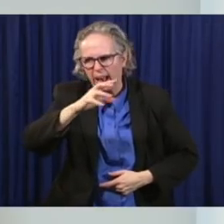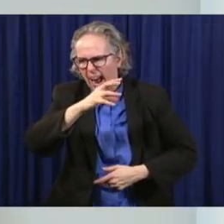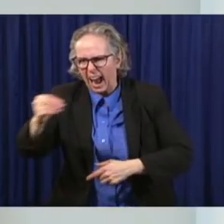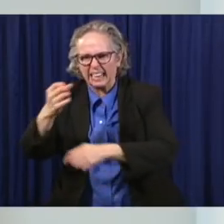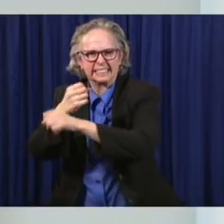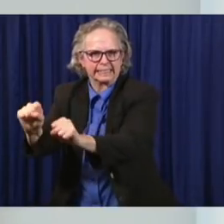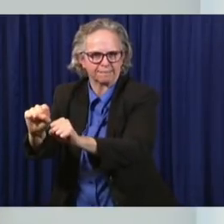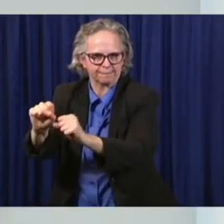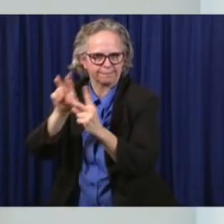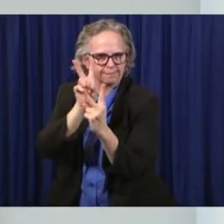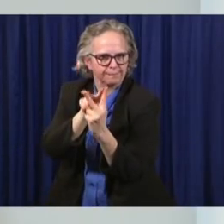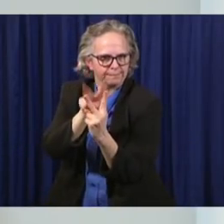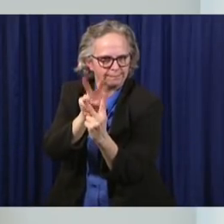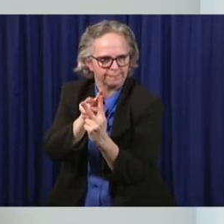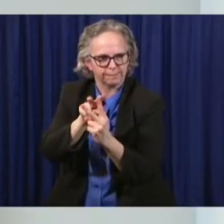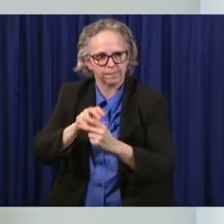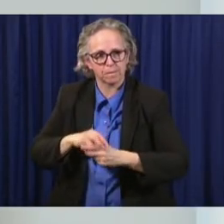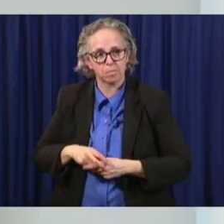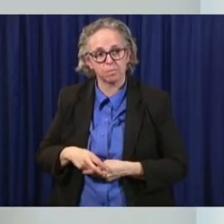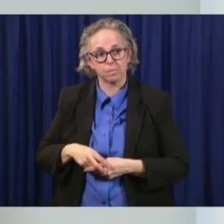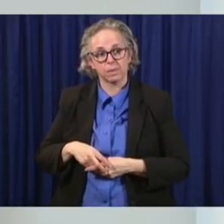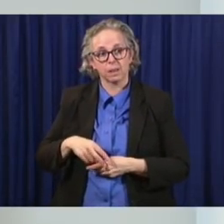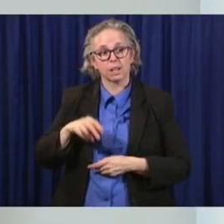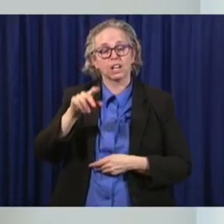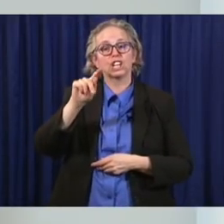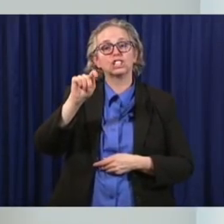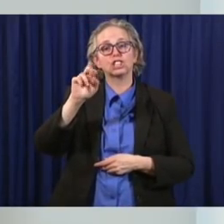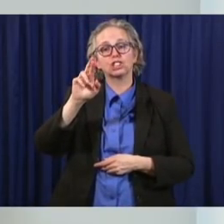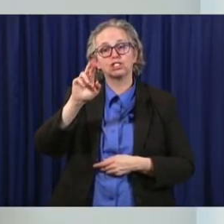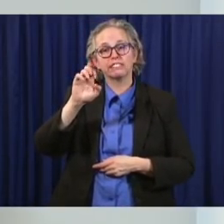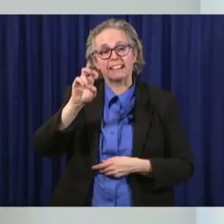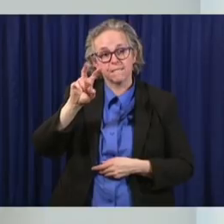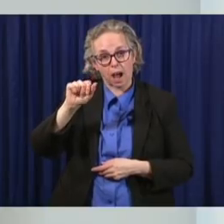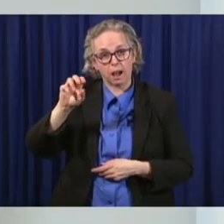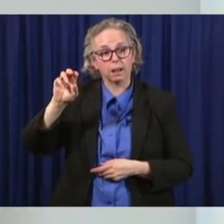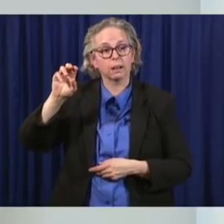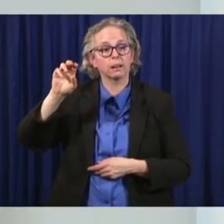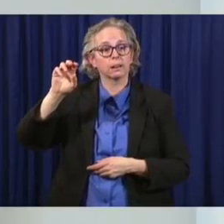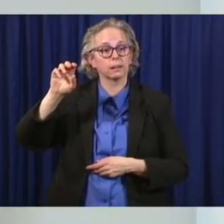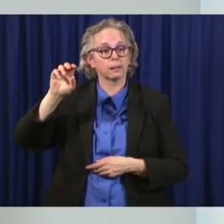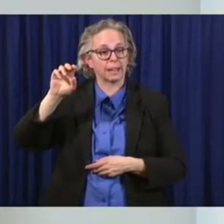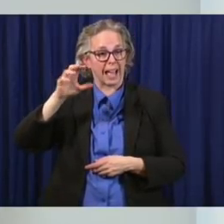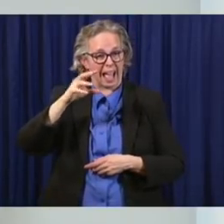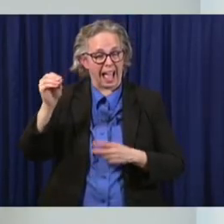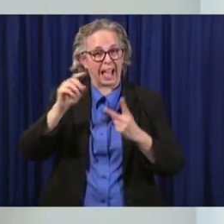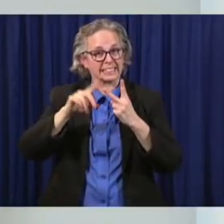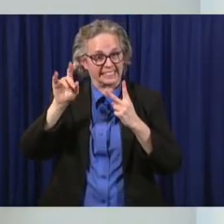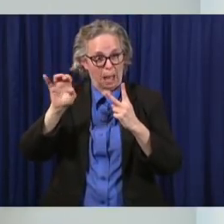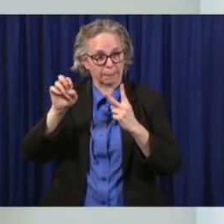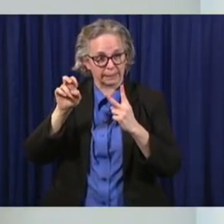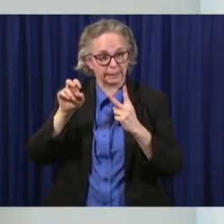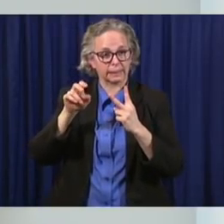Debbie Penzone did such a great job. And I know I did a call this morning quickly with John Barker, who's from the